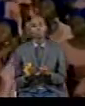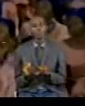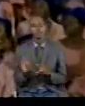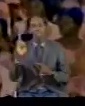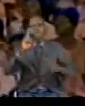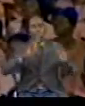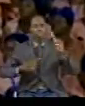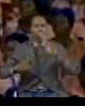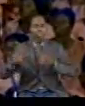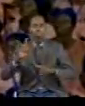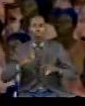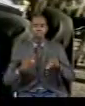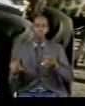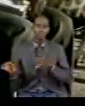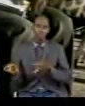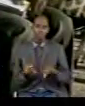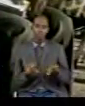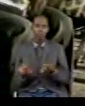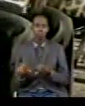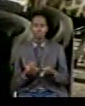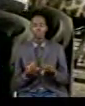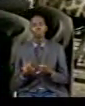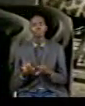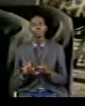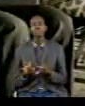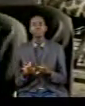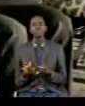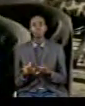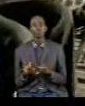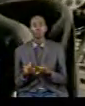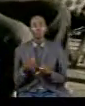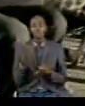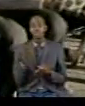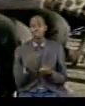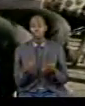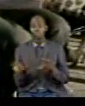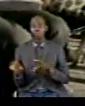shout performance. The performance